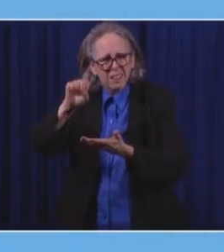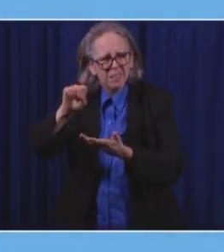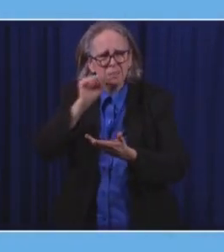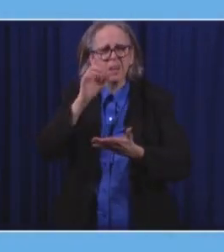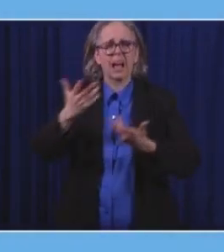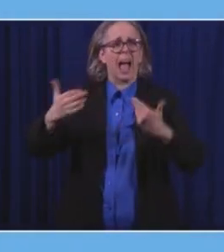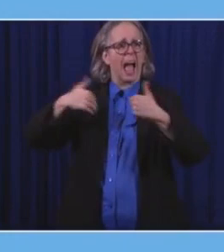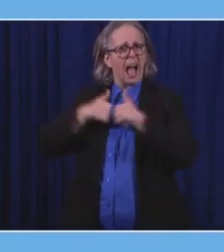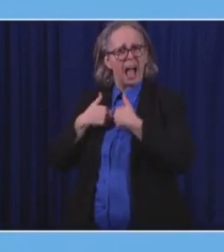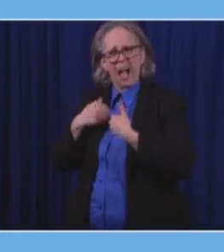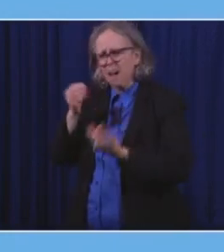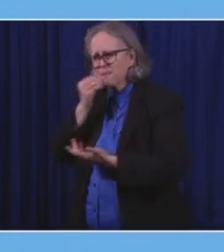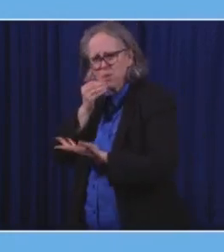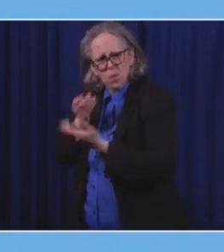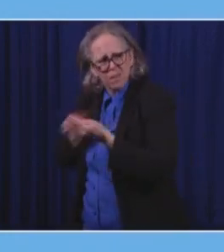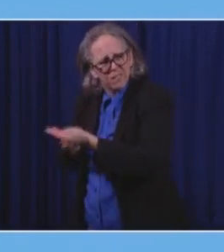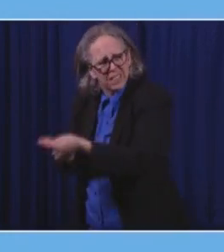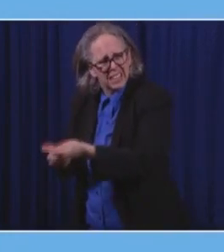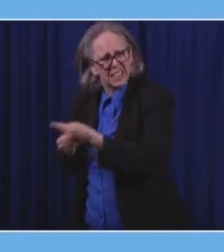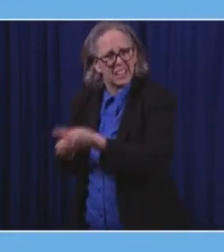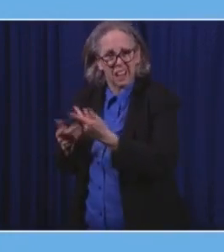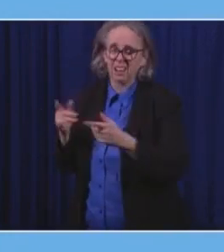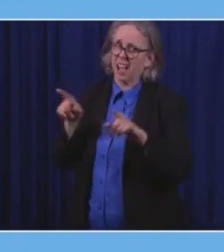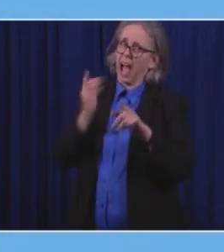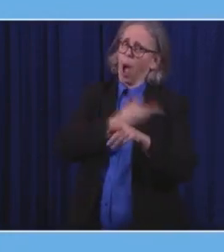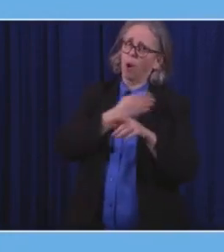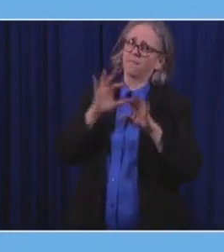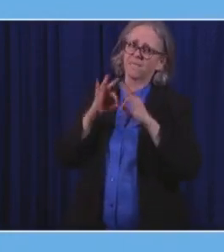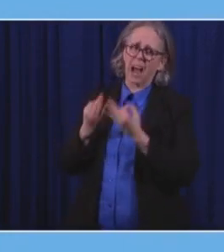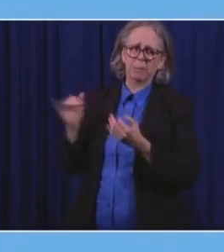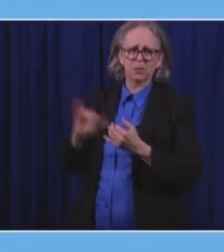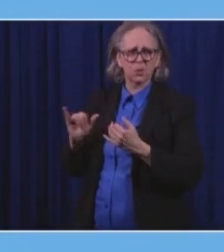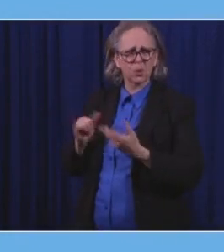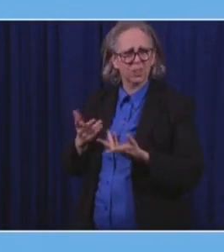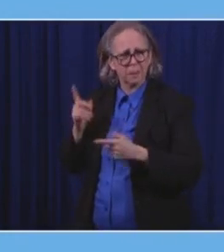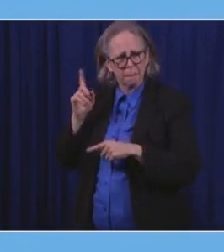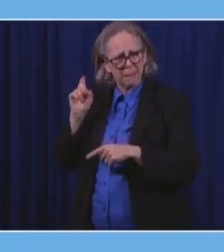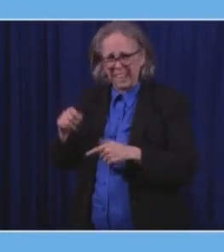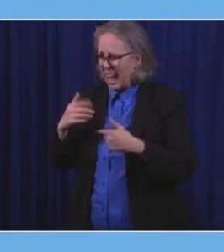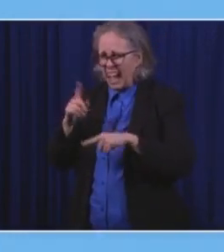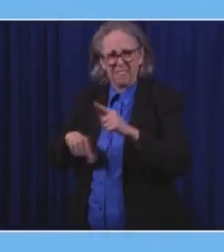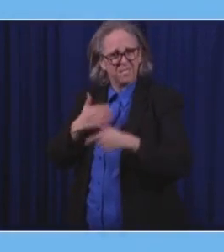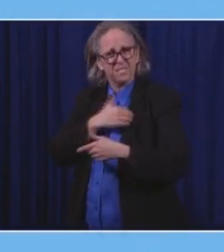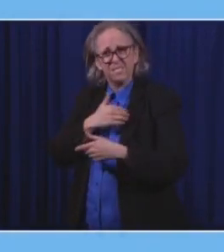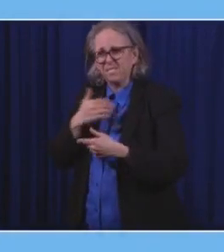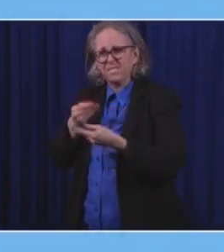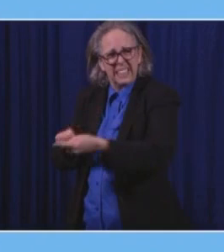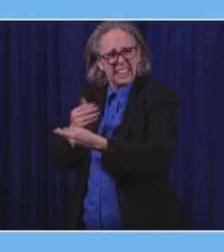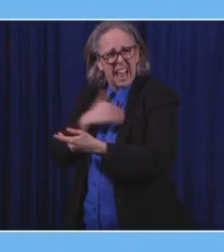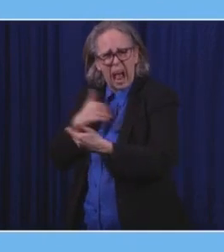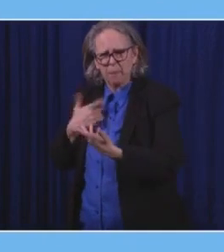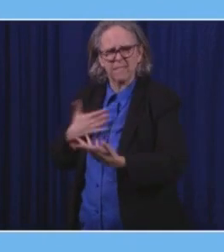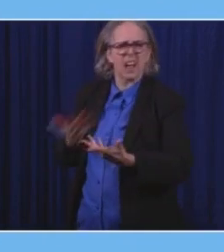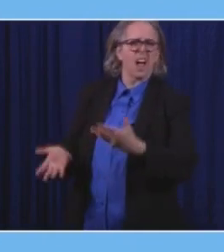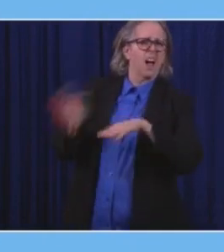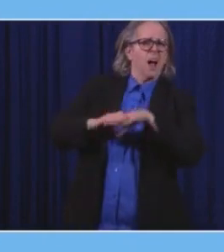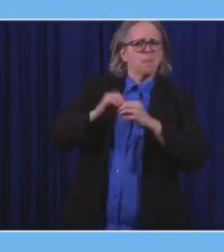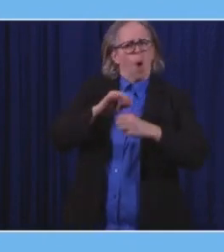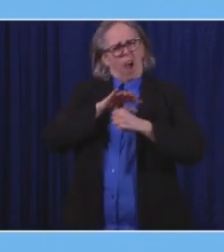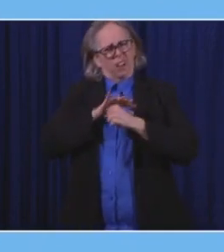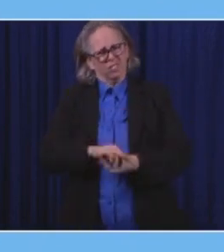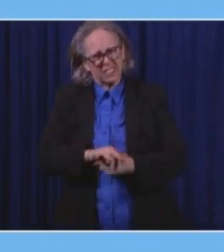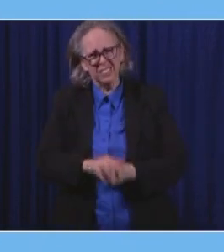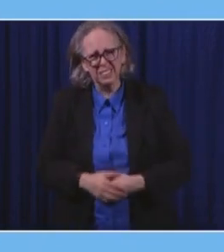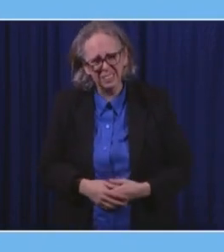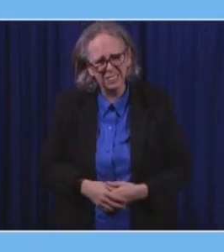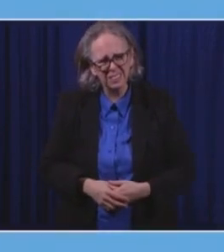them, that's a whole new consequence of what COVID has provided. I know as of right now, in our tent that we